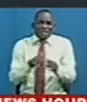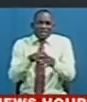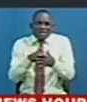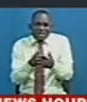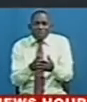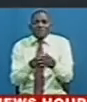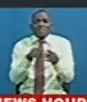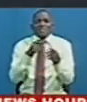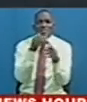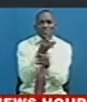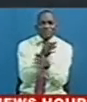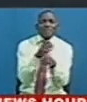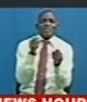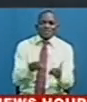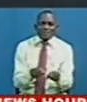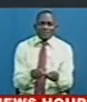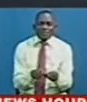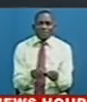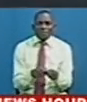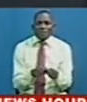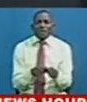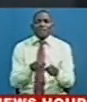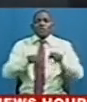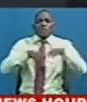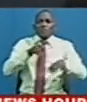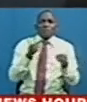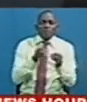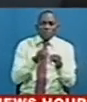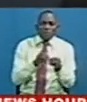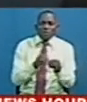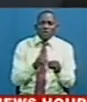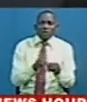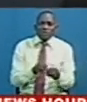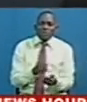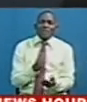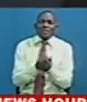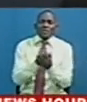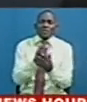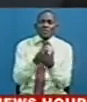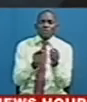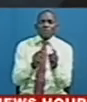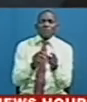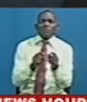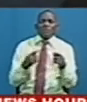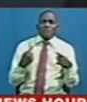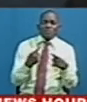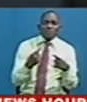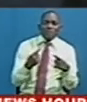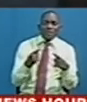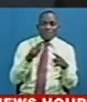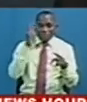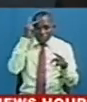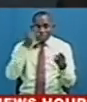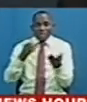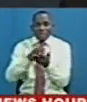can Germany, for instance, contribute to keep stability, political and economic stability,